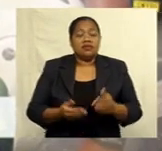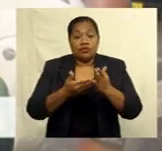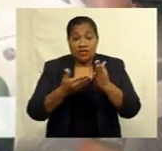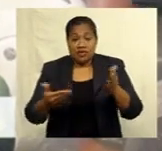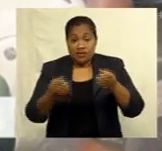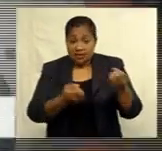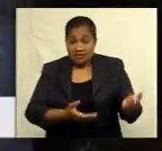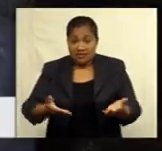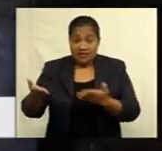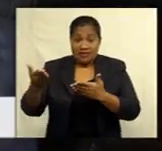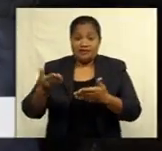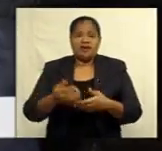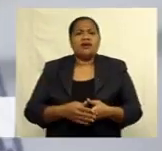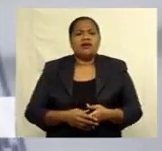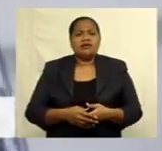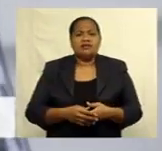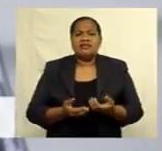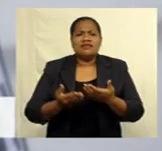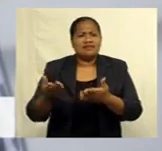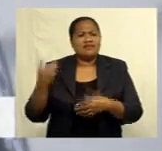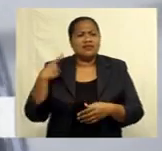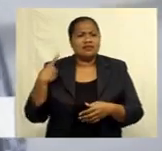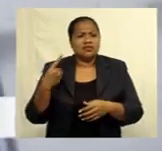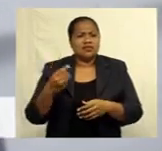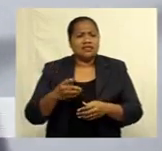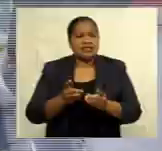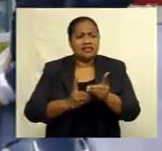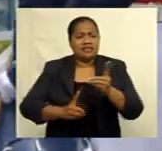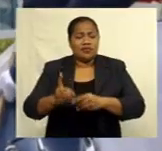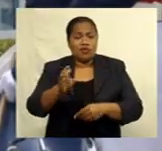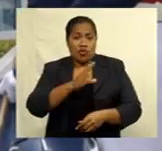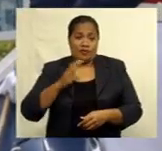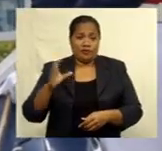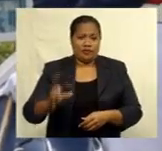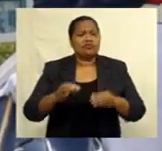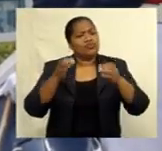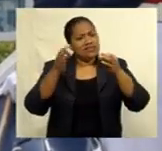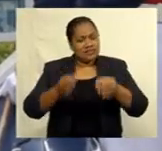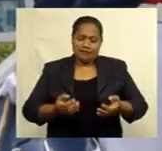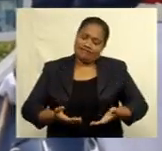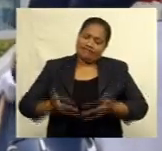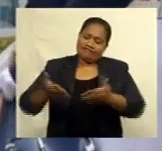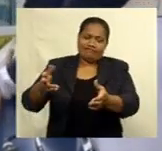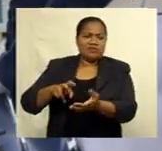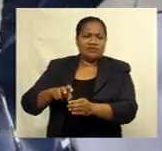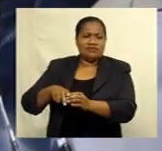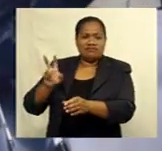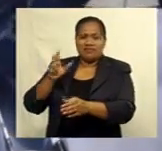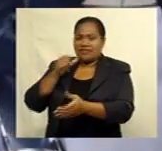handing over of duties to the Commissioner, the Deputy Commissioner has decided to tender his resignation.